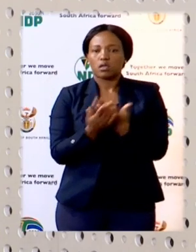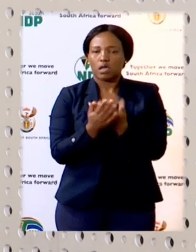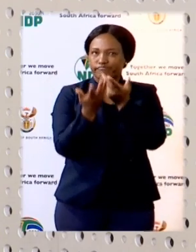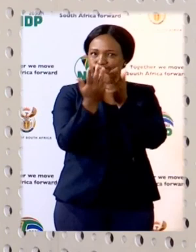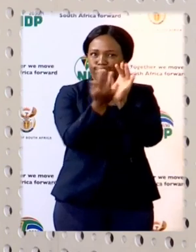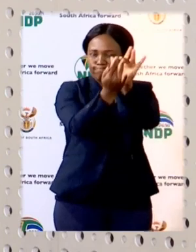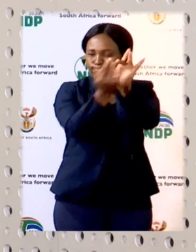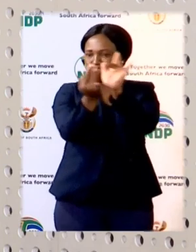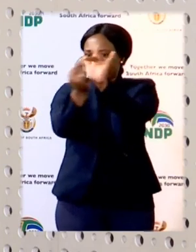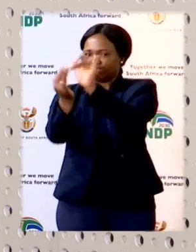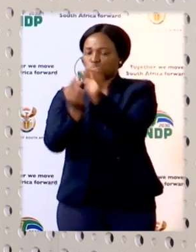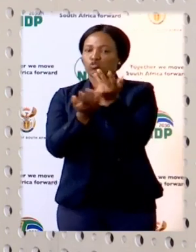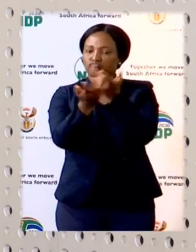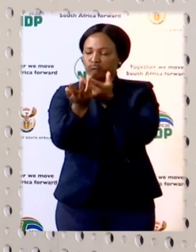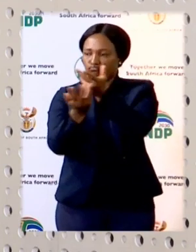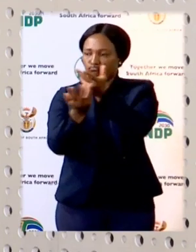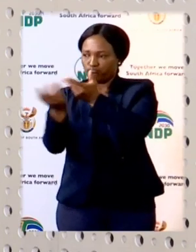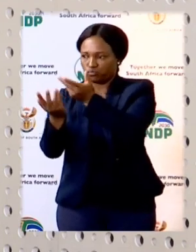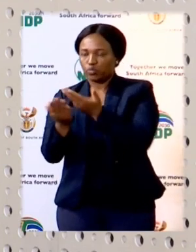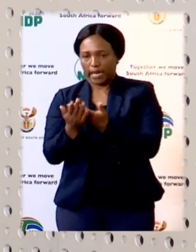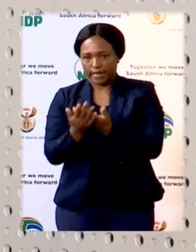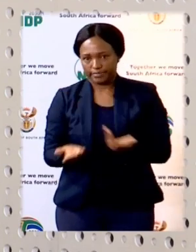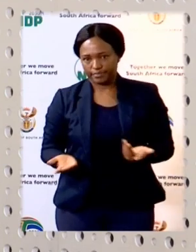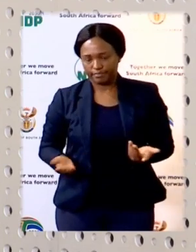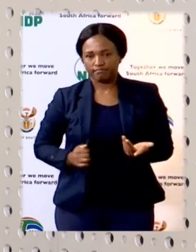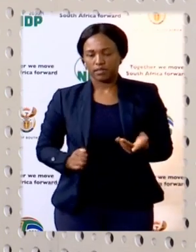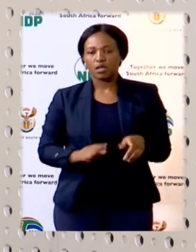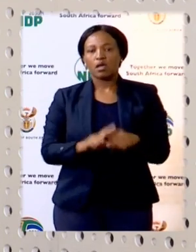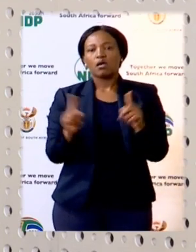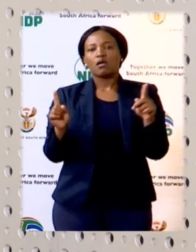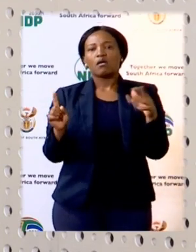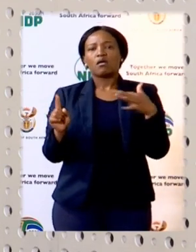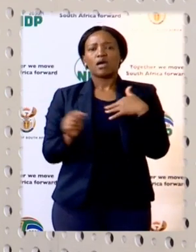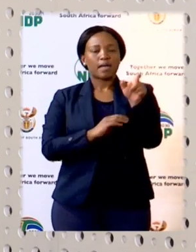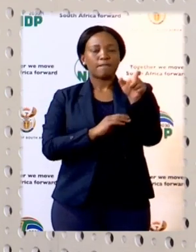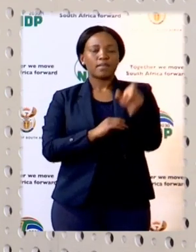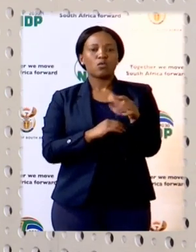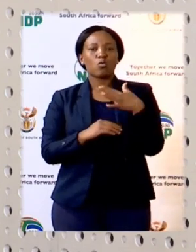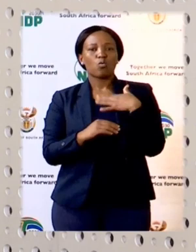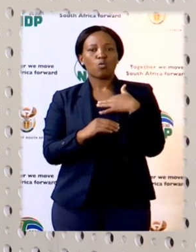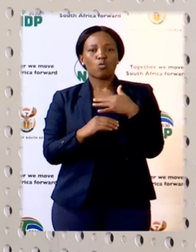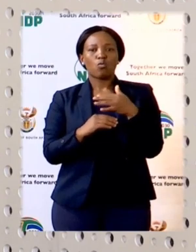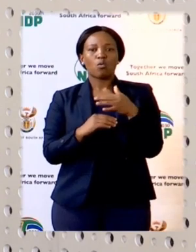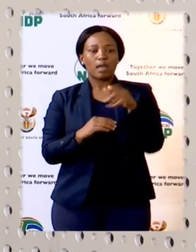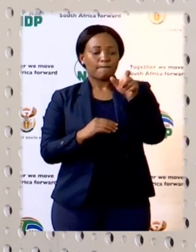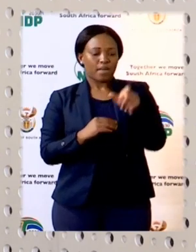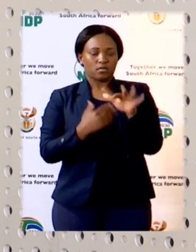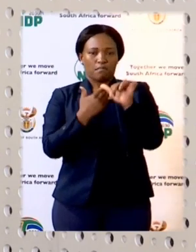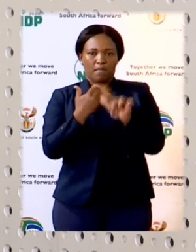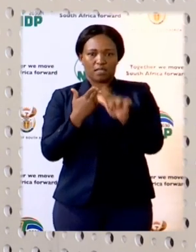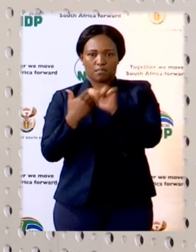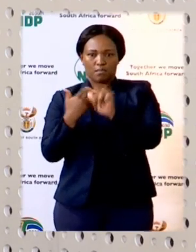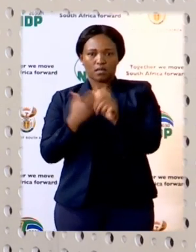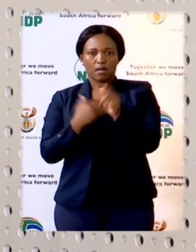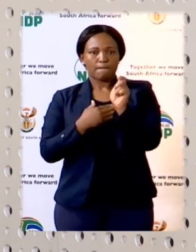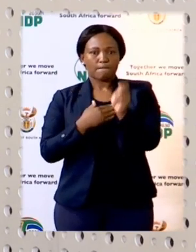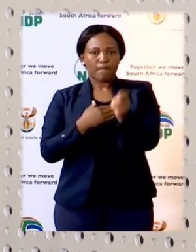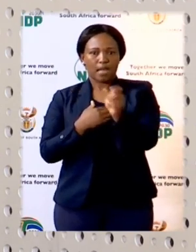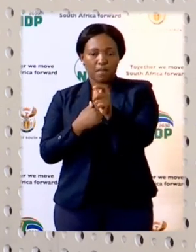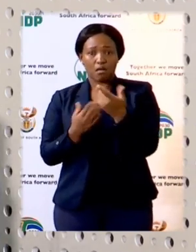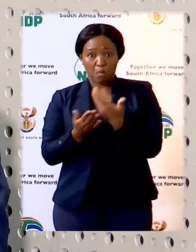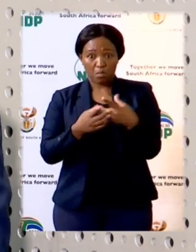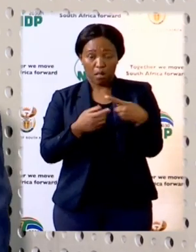that under these circumstances, can we have a subscriber holiday for those that are in